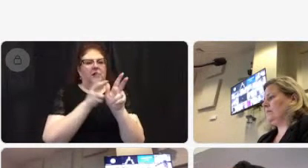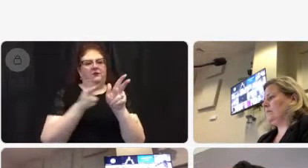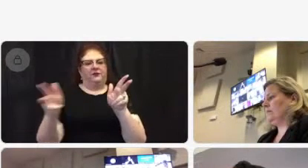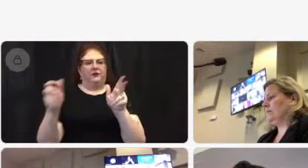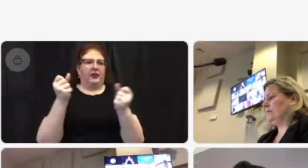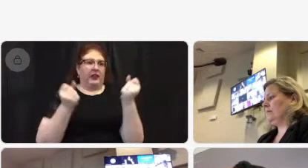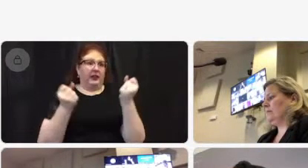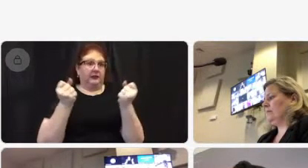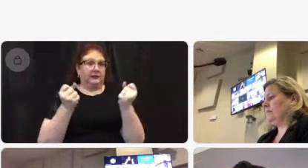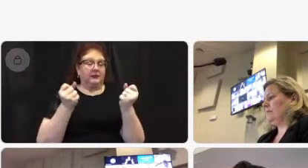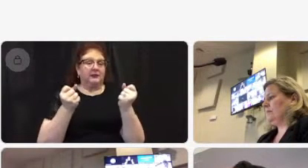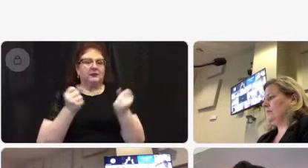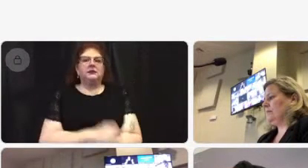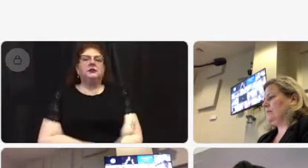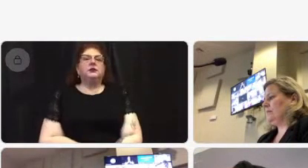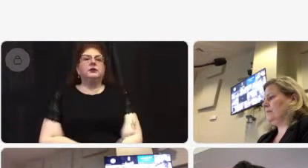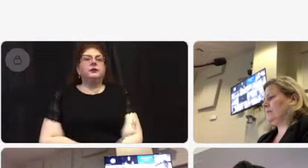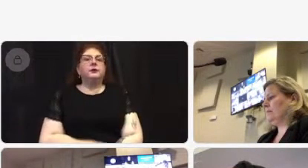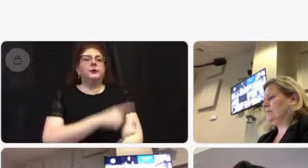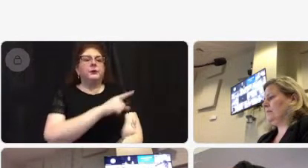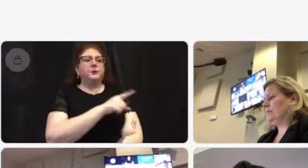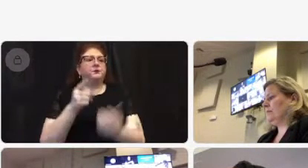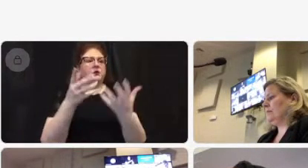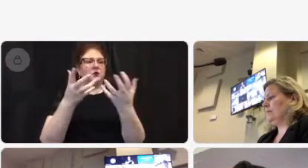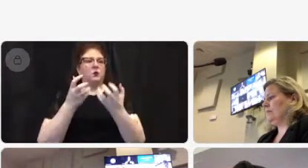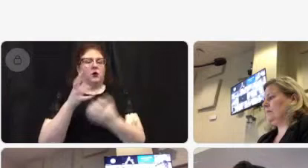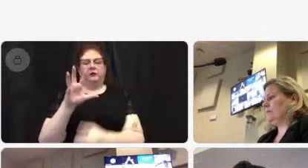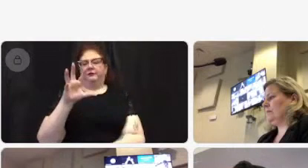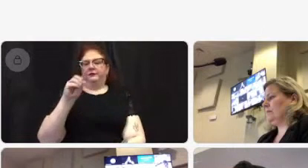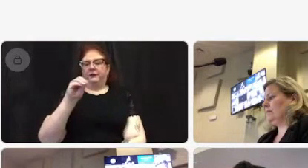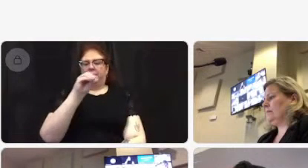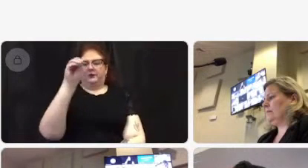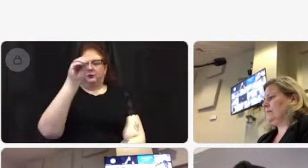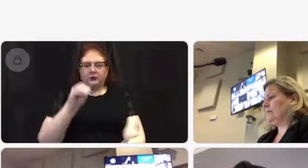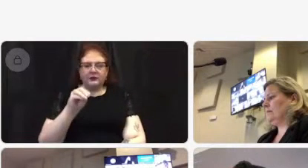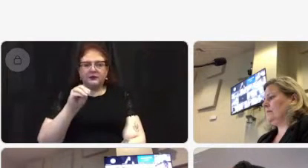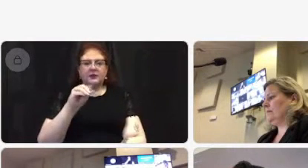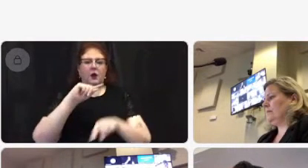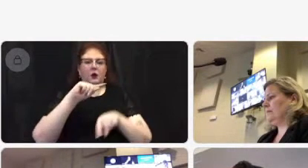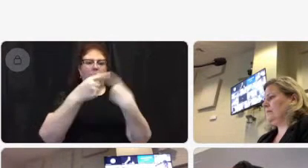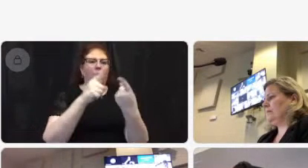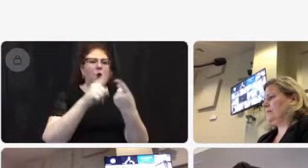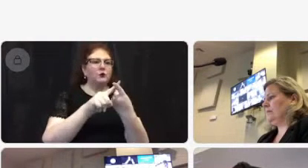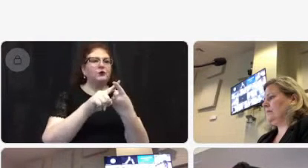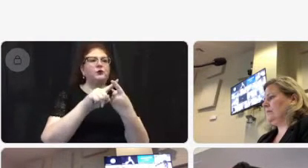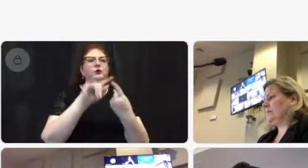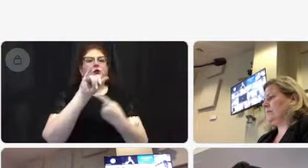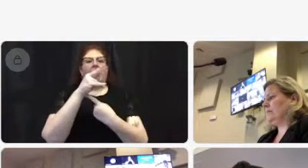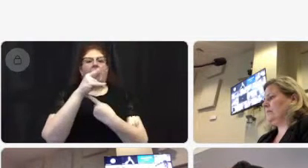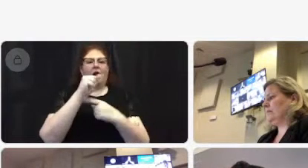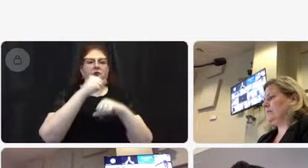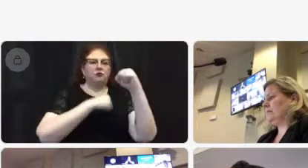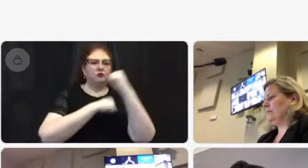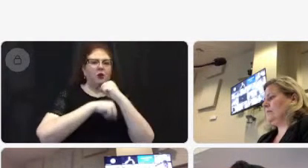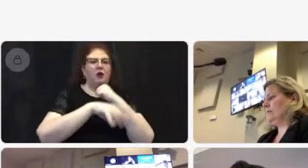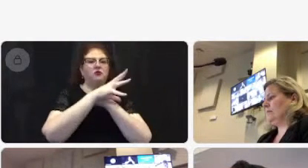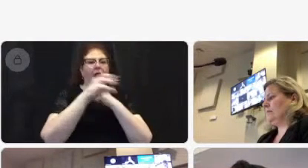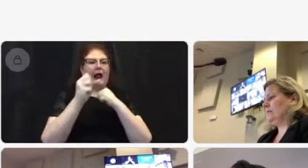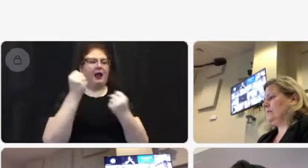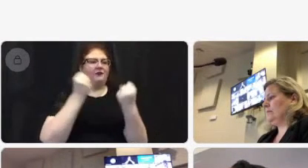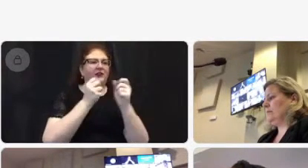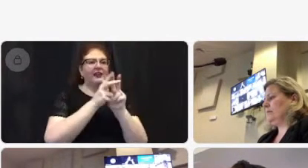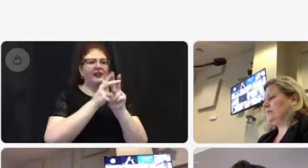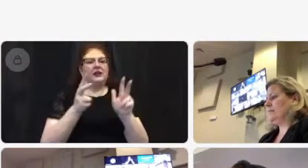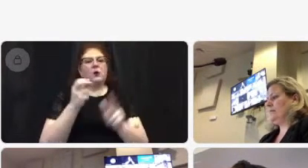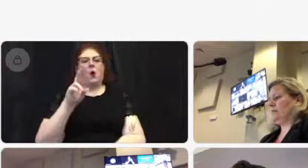would you like 50% of it to go to infrastructure and public safety fleet, or would you like it